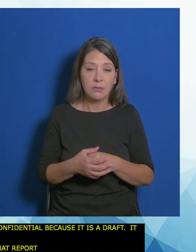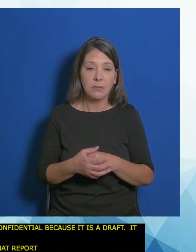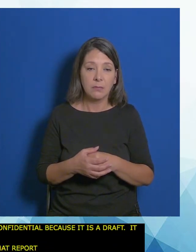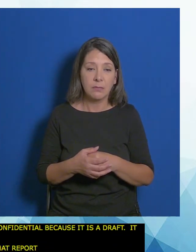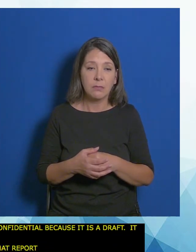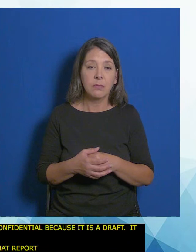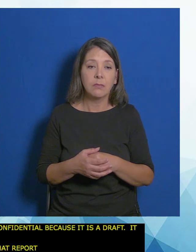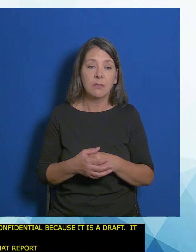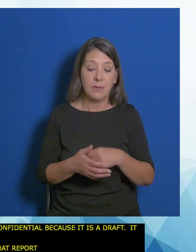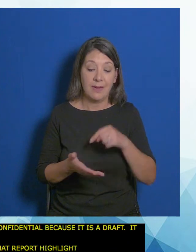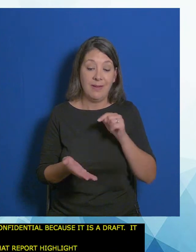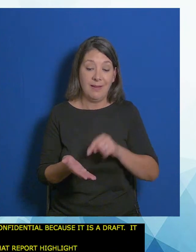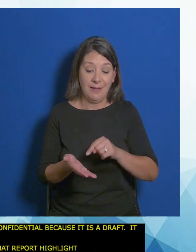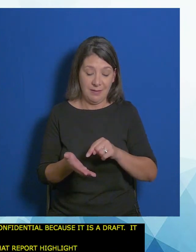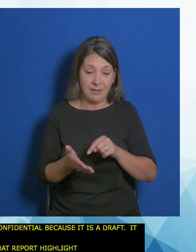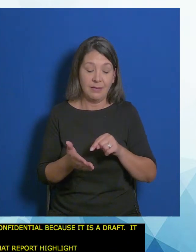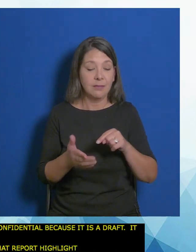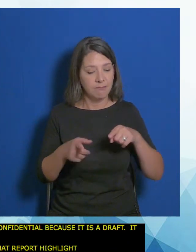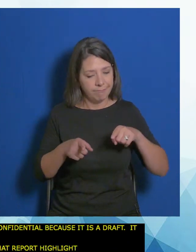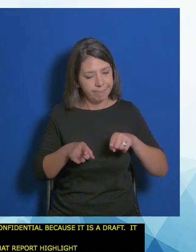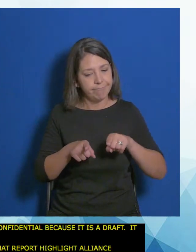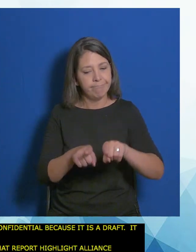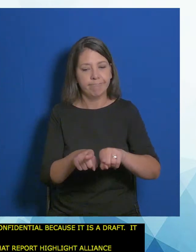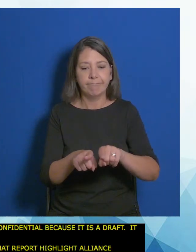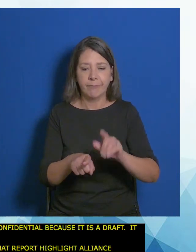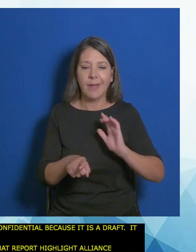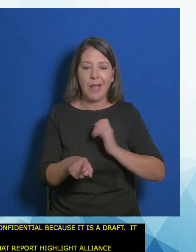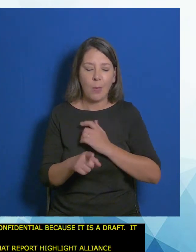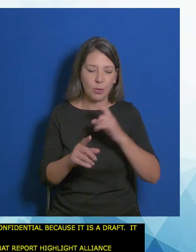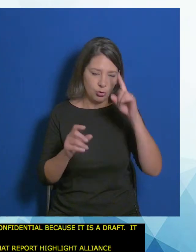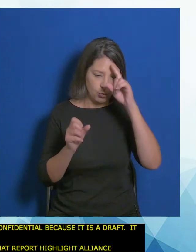aligns with our strategic plan.